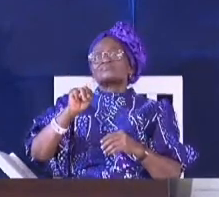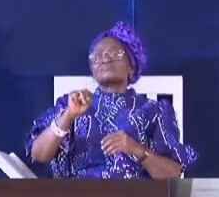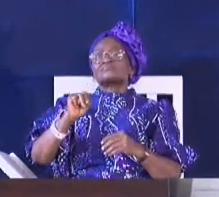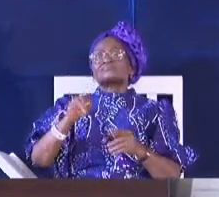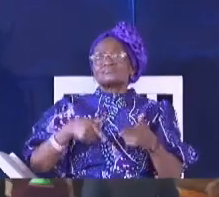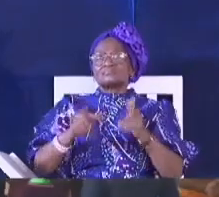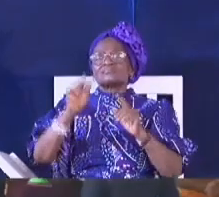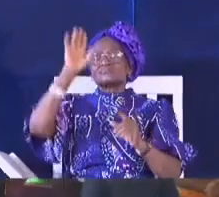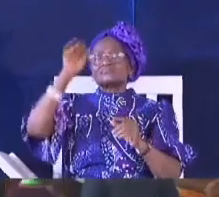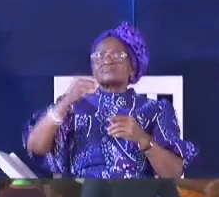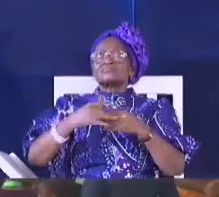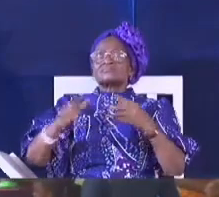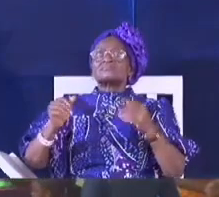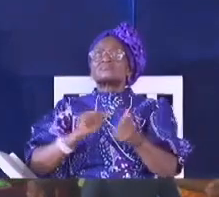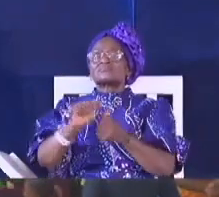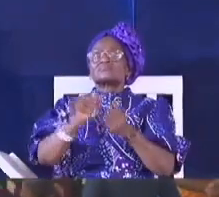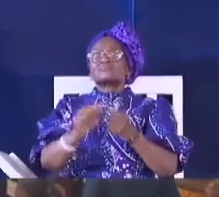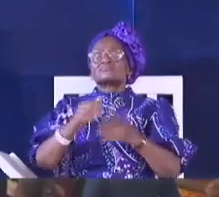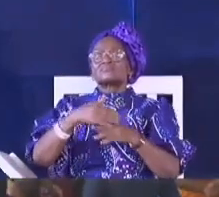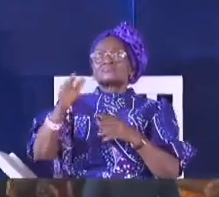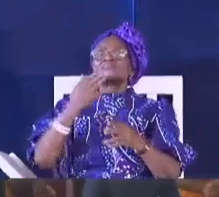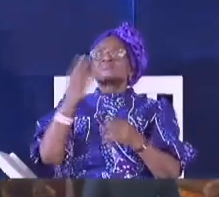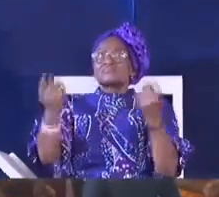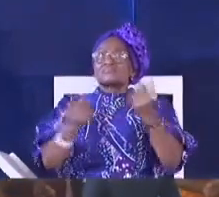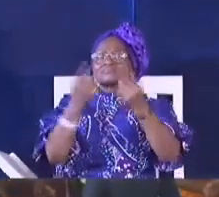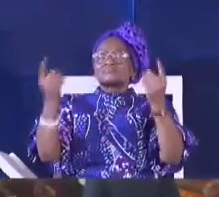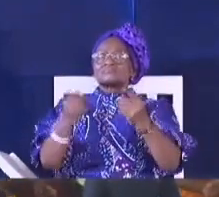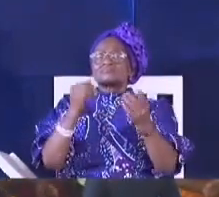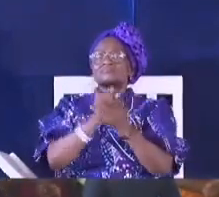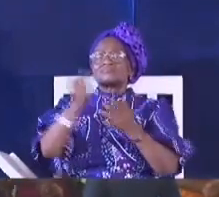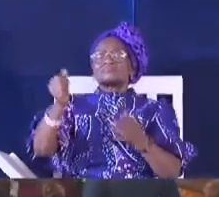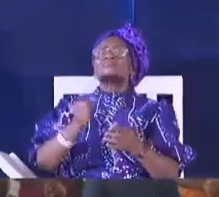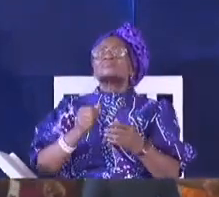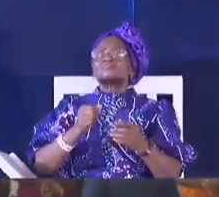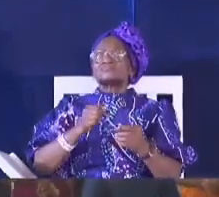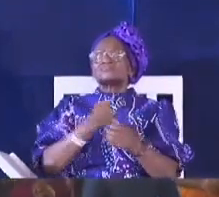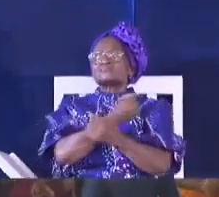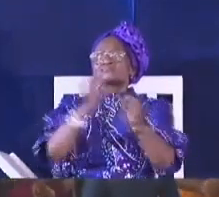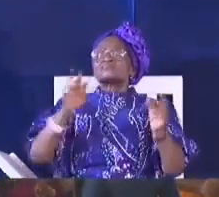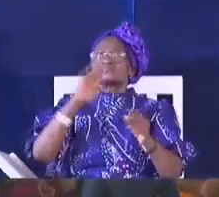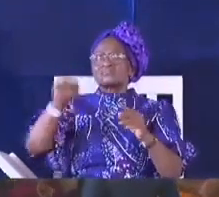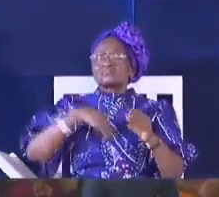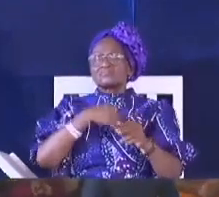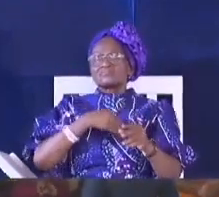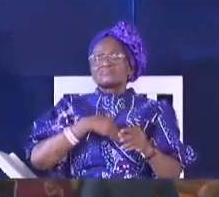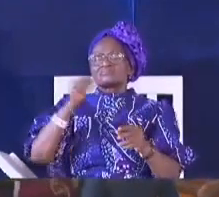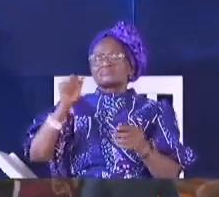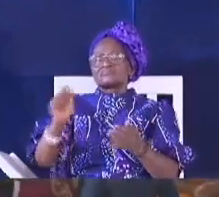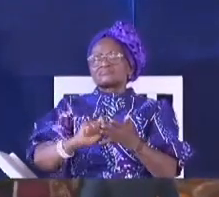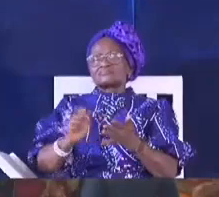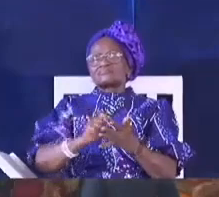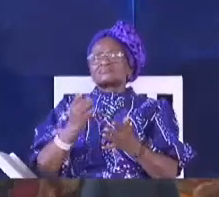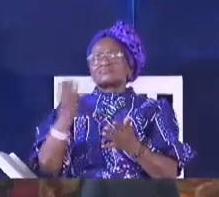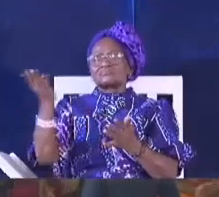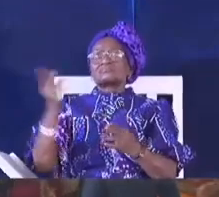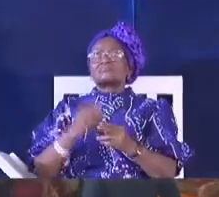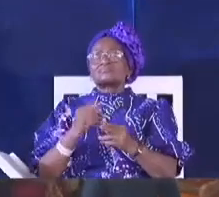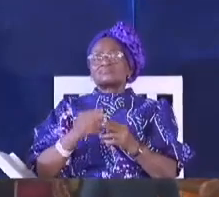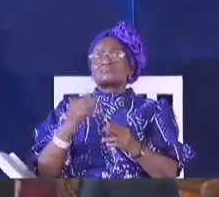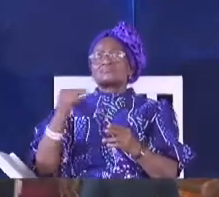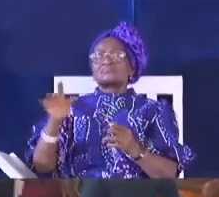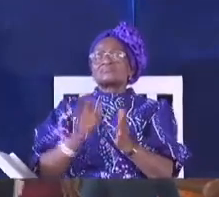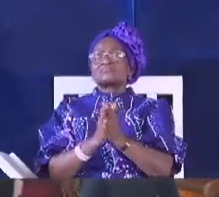Let your blood wash away their sins. Save their souls. Write their names in the book of